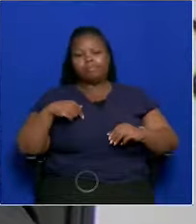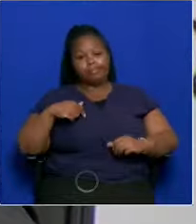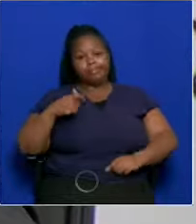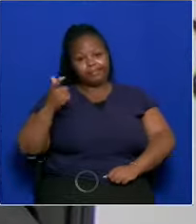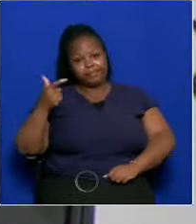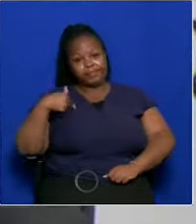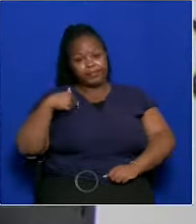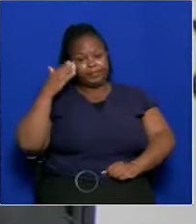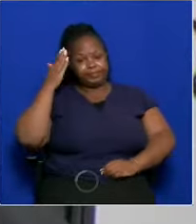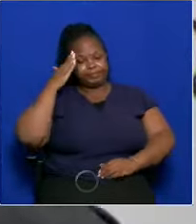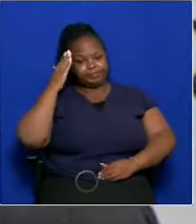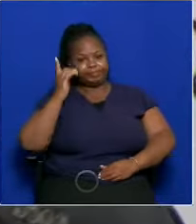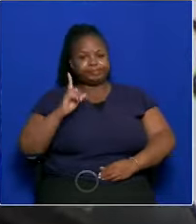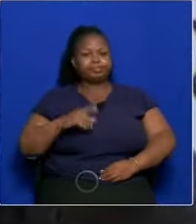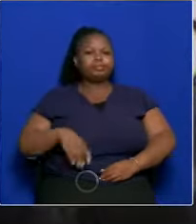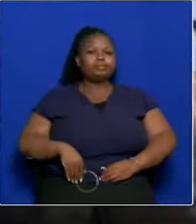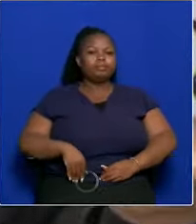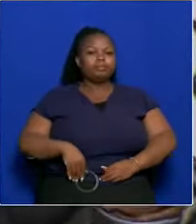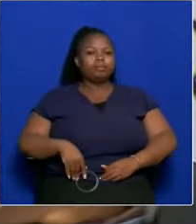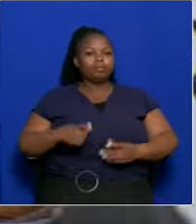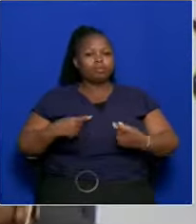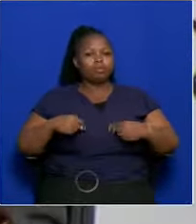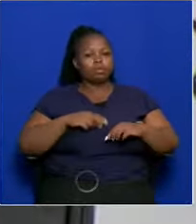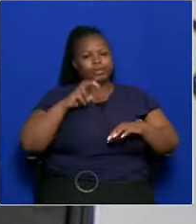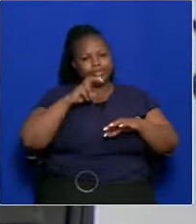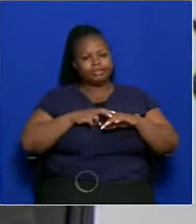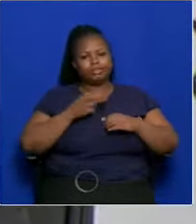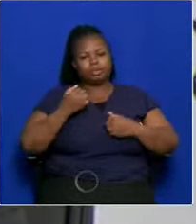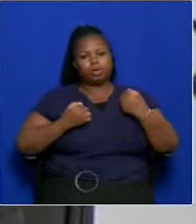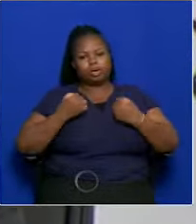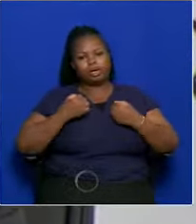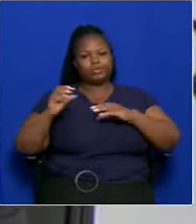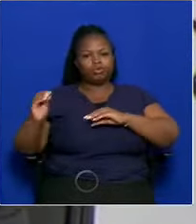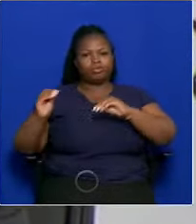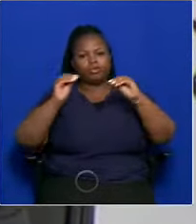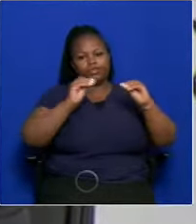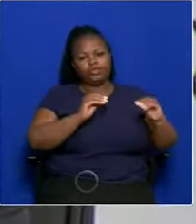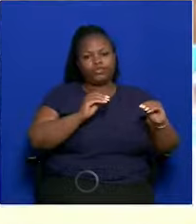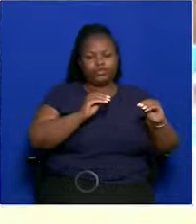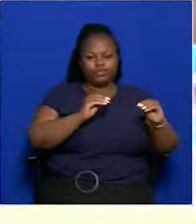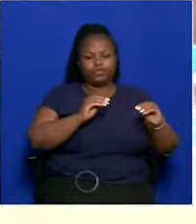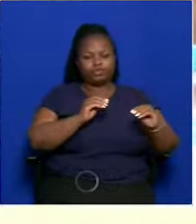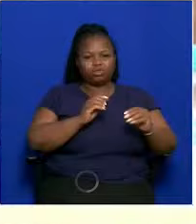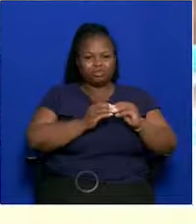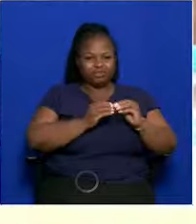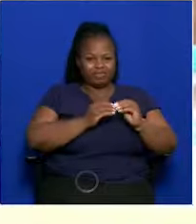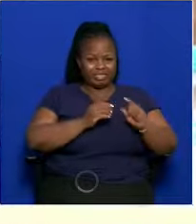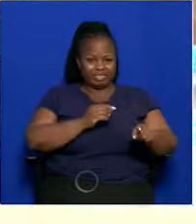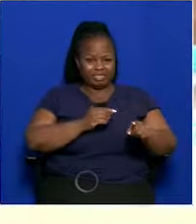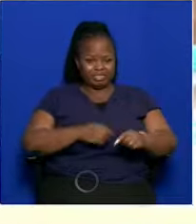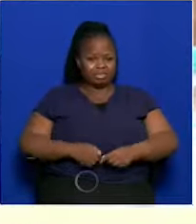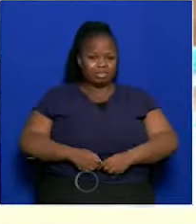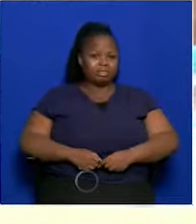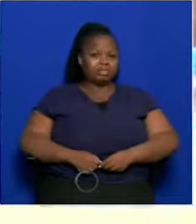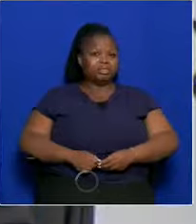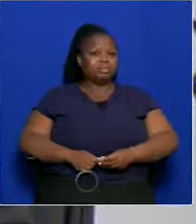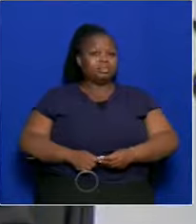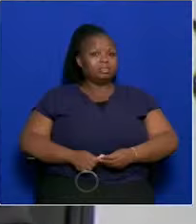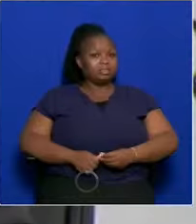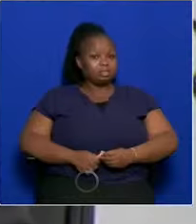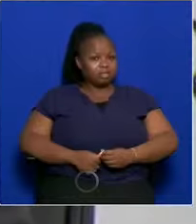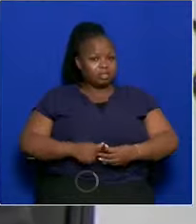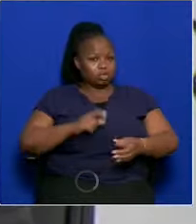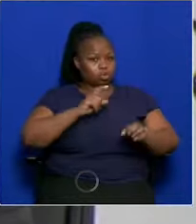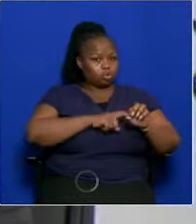that we need to remove our car to where we need it to be fixed. Was there a huge difference between the two quotations? I think